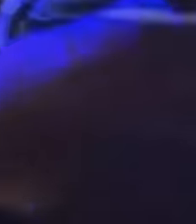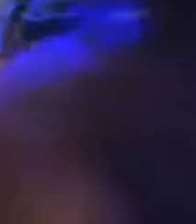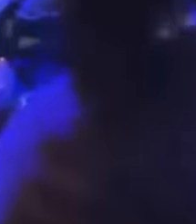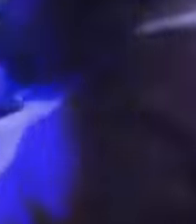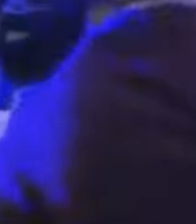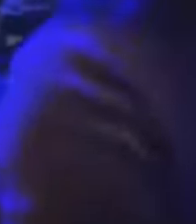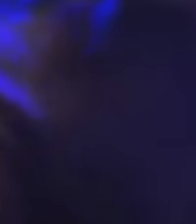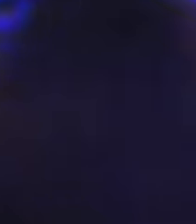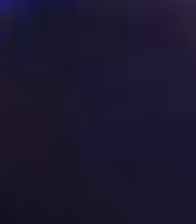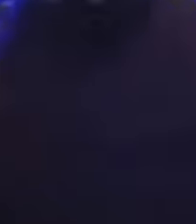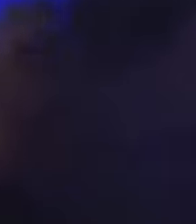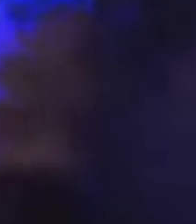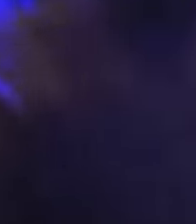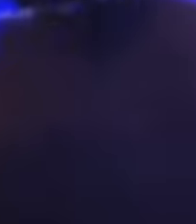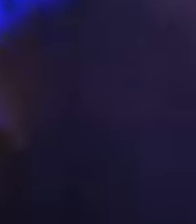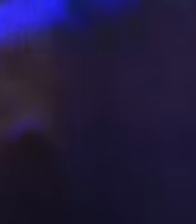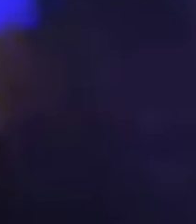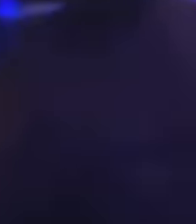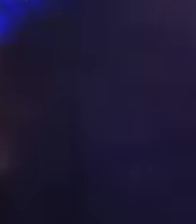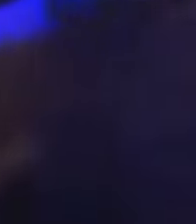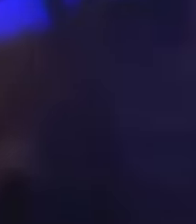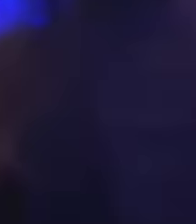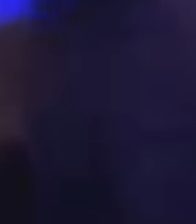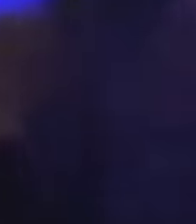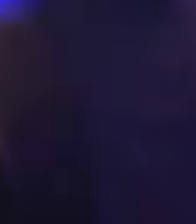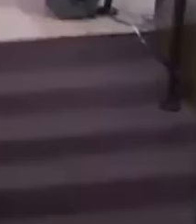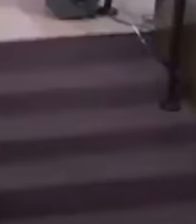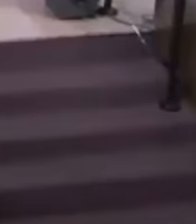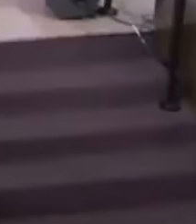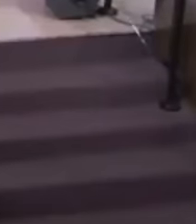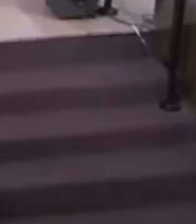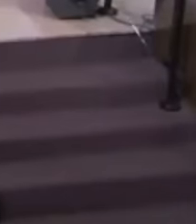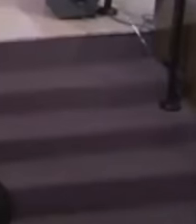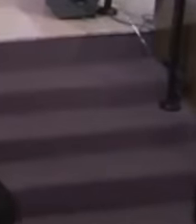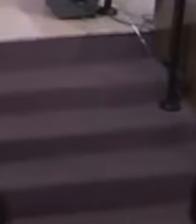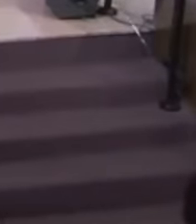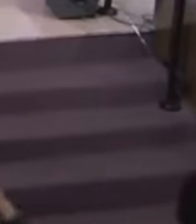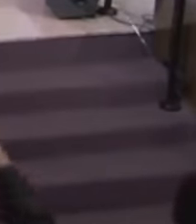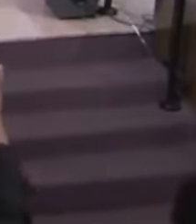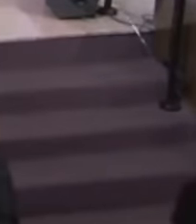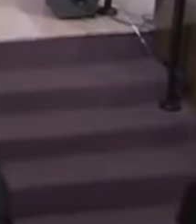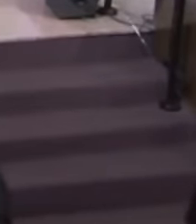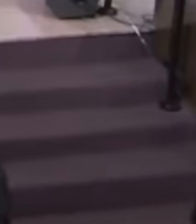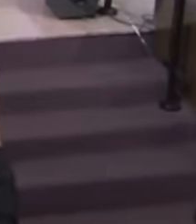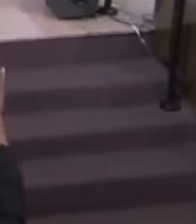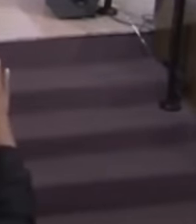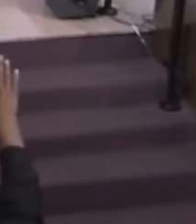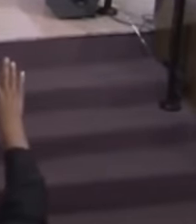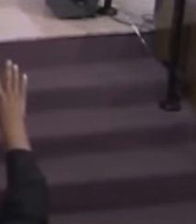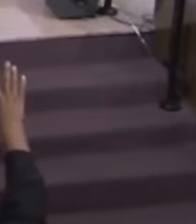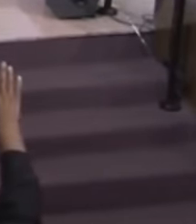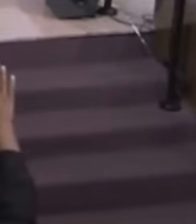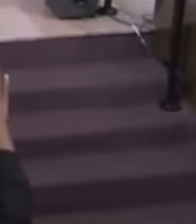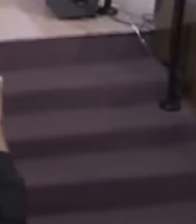so much better, since I laid my burdens down. Friends